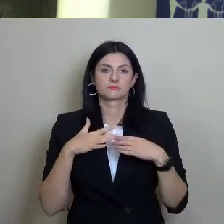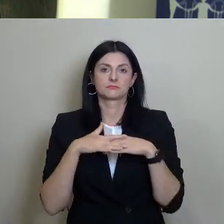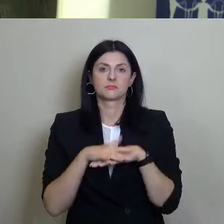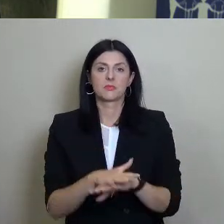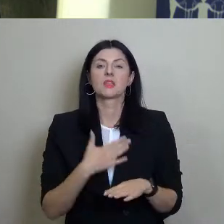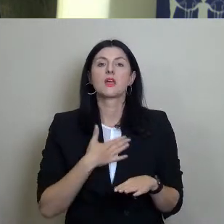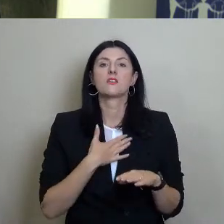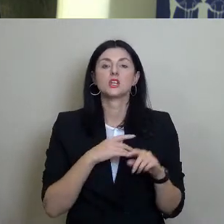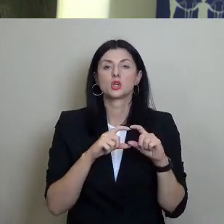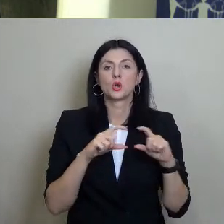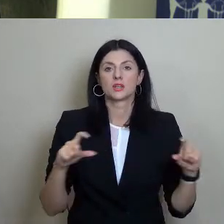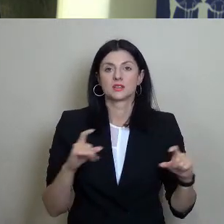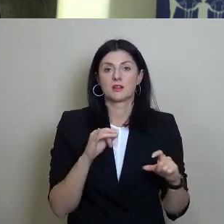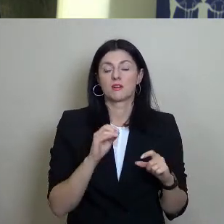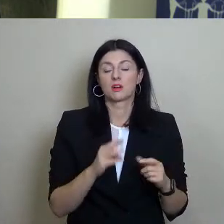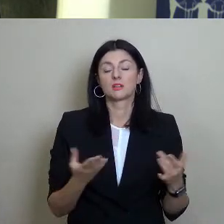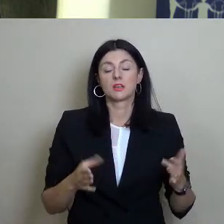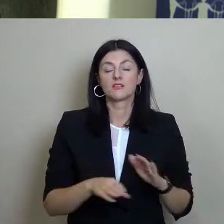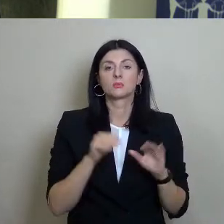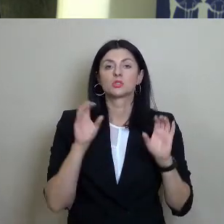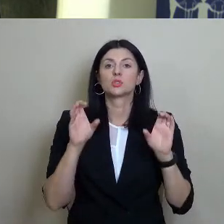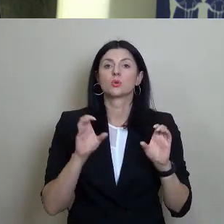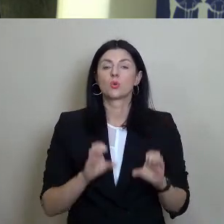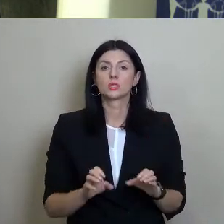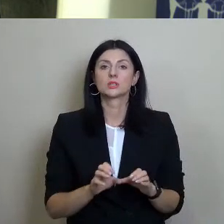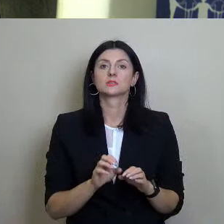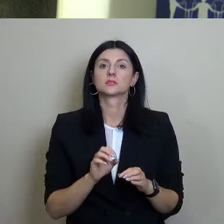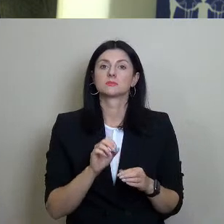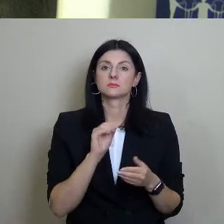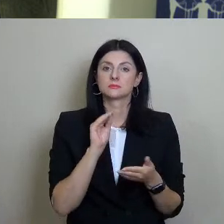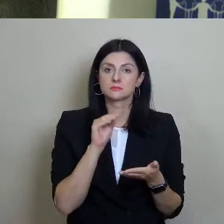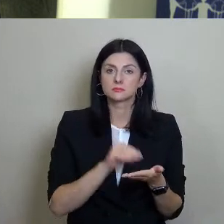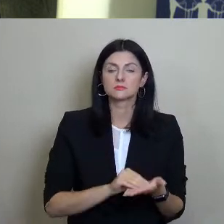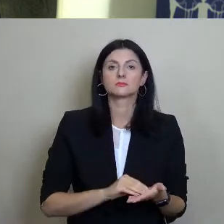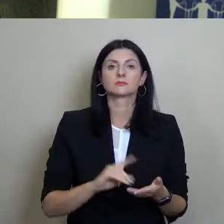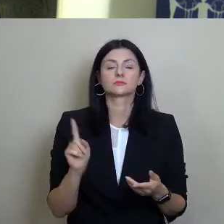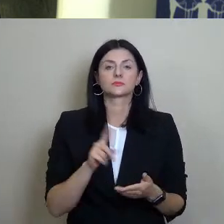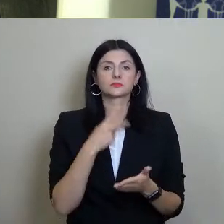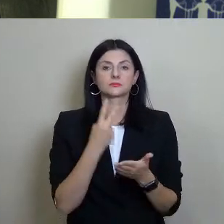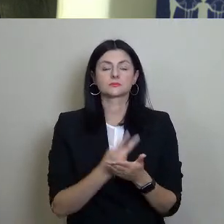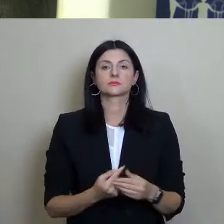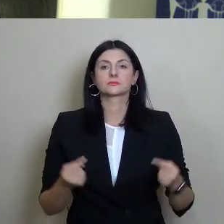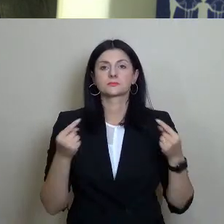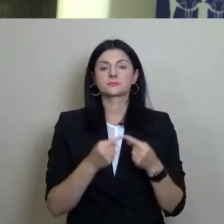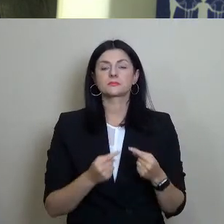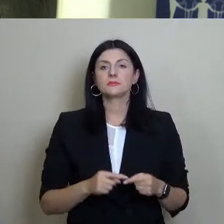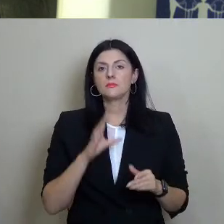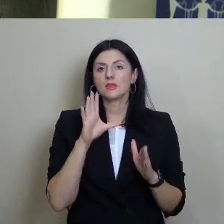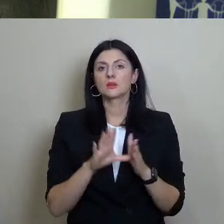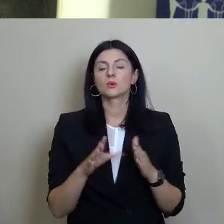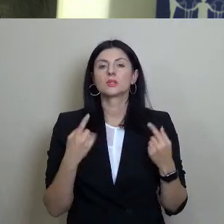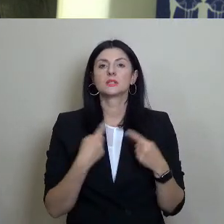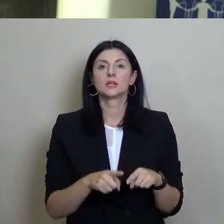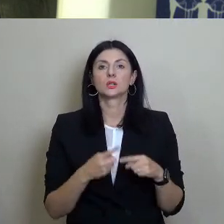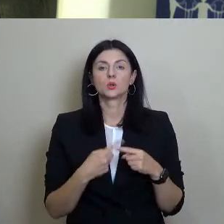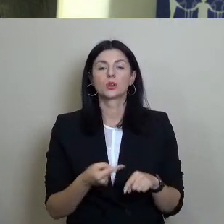processing. If we don't have that, why would we have these samples? Well,